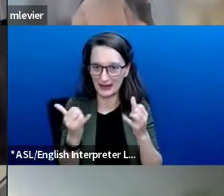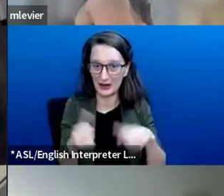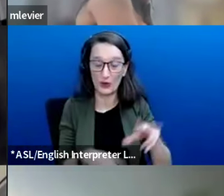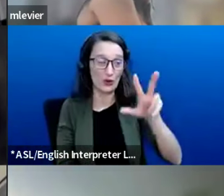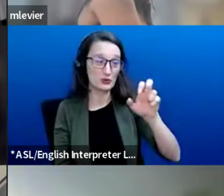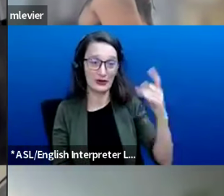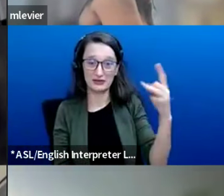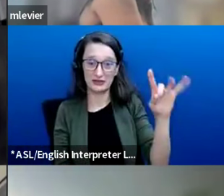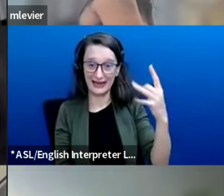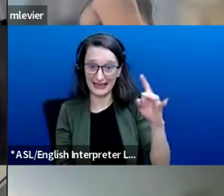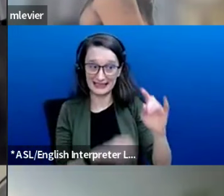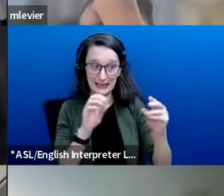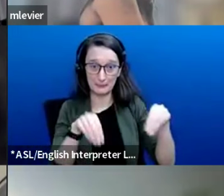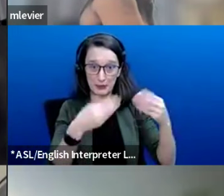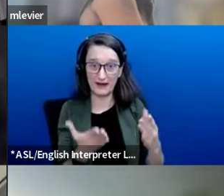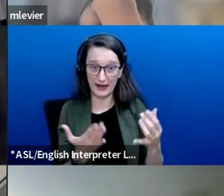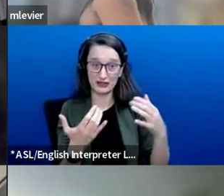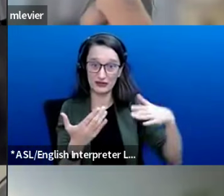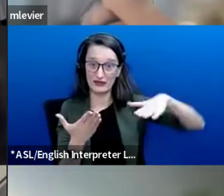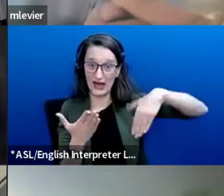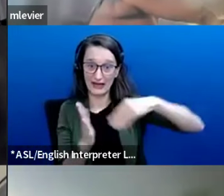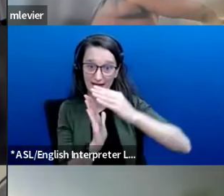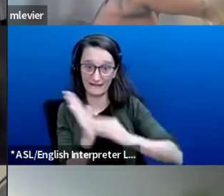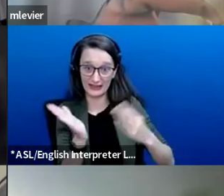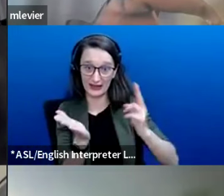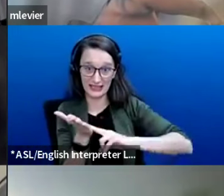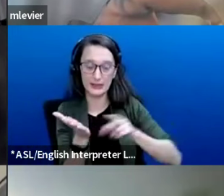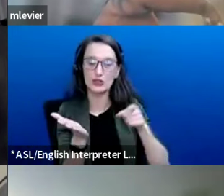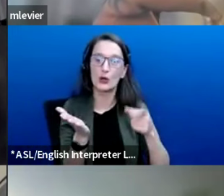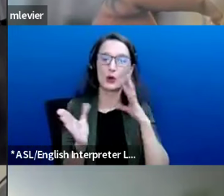out acknowledgements or still need to sign those, you will receive